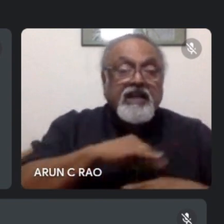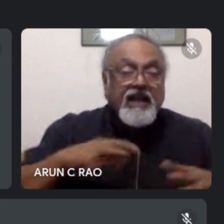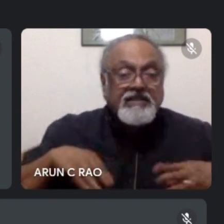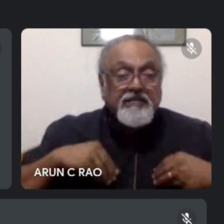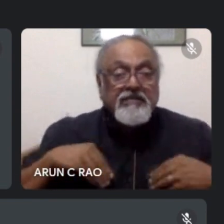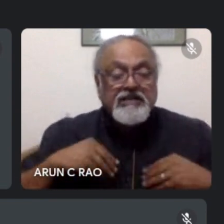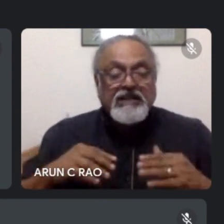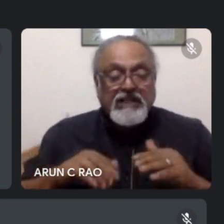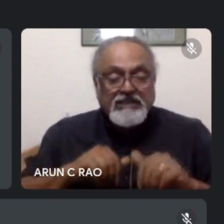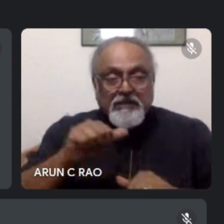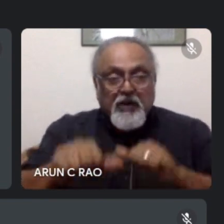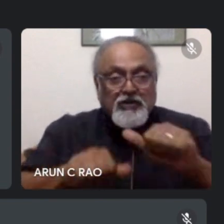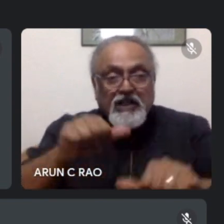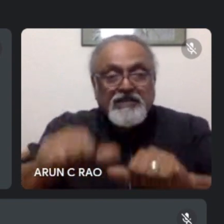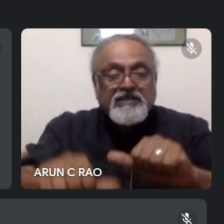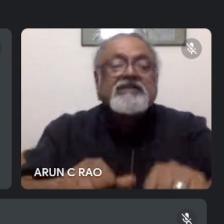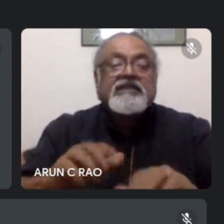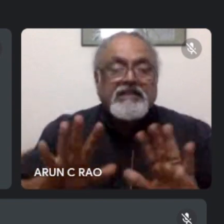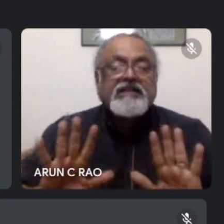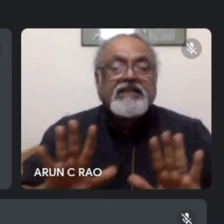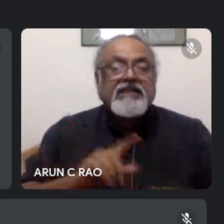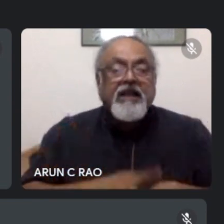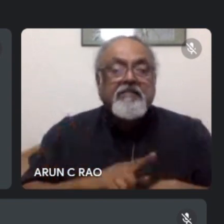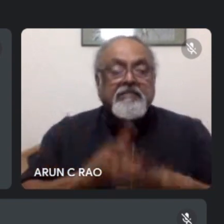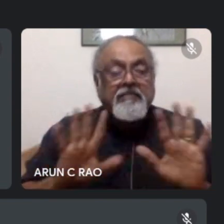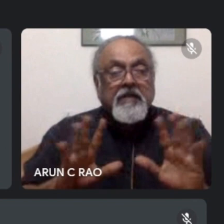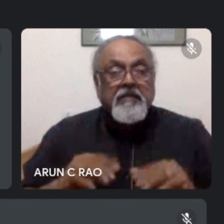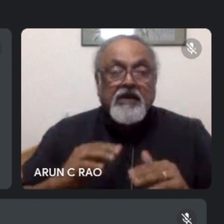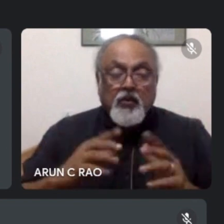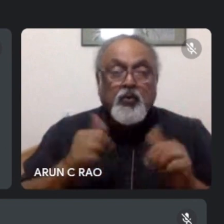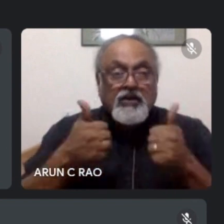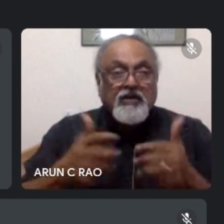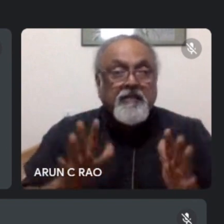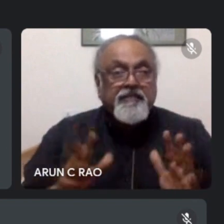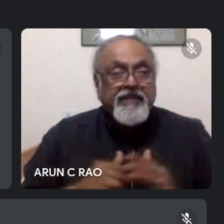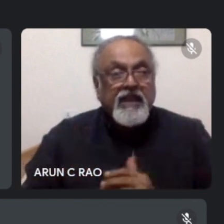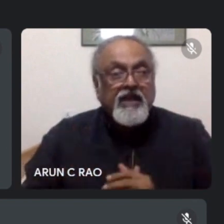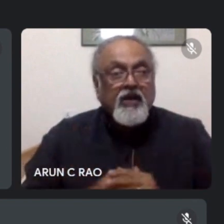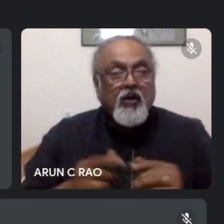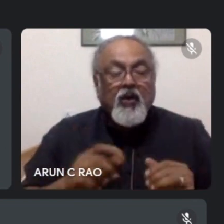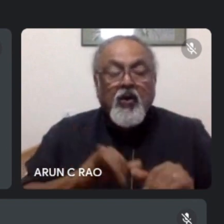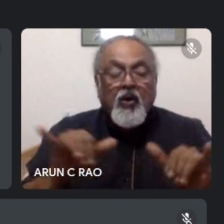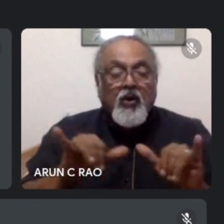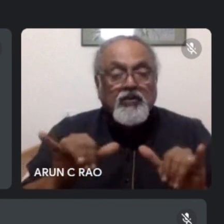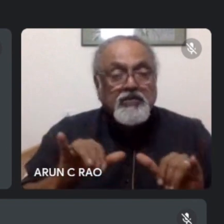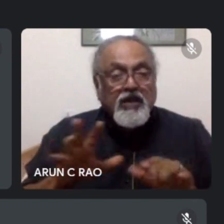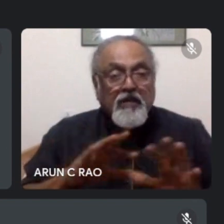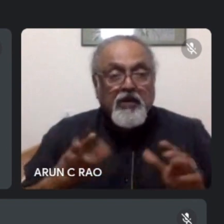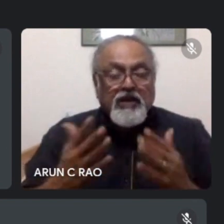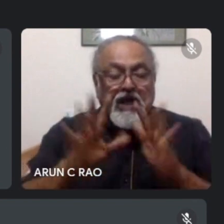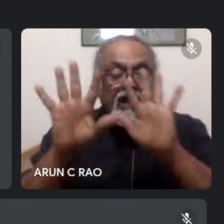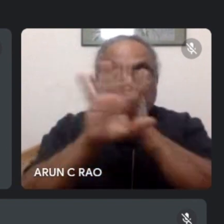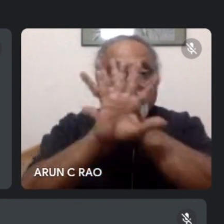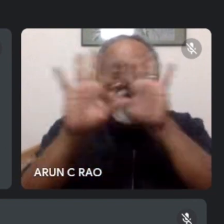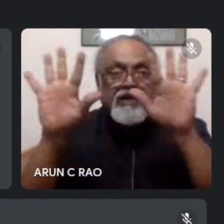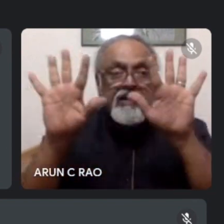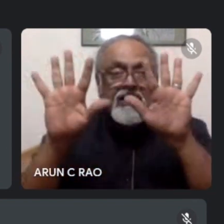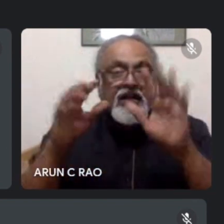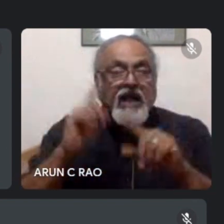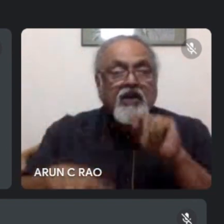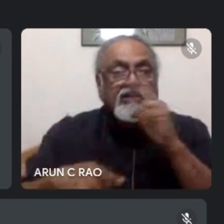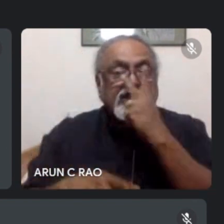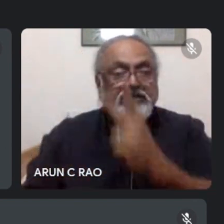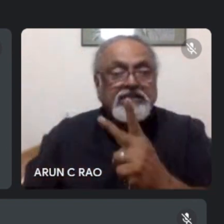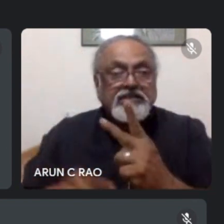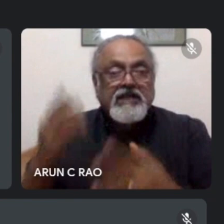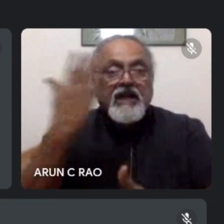that suddenly is not yeah, achieved. It also brought about the invisibility component of correct. dyslexia, learning disability, and